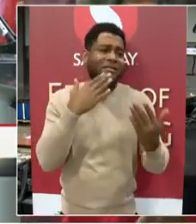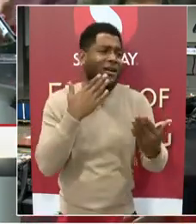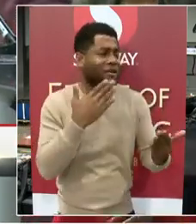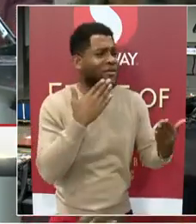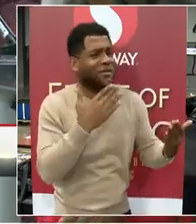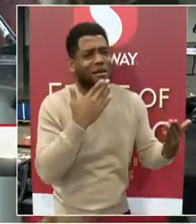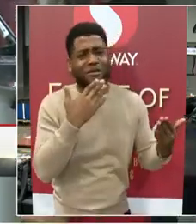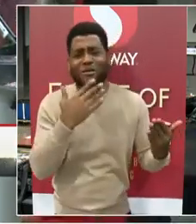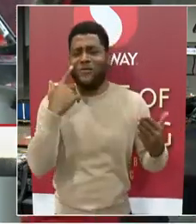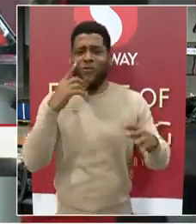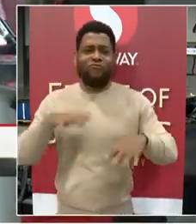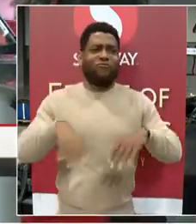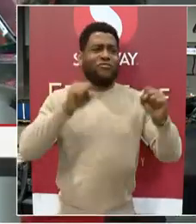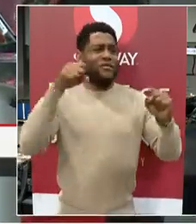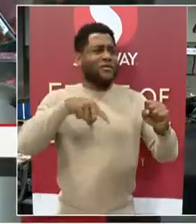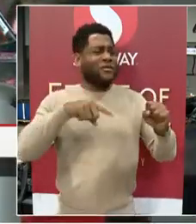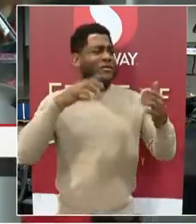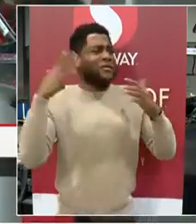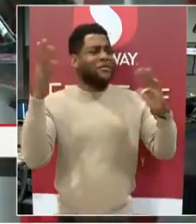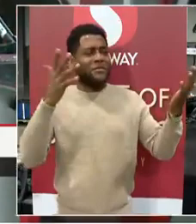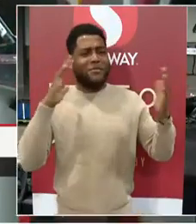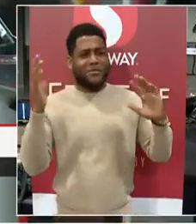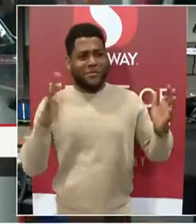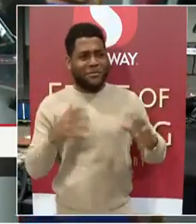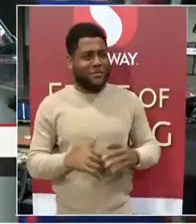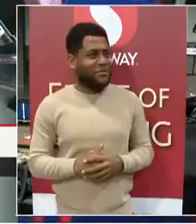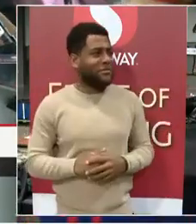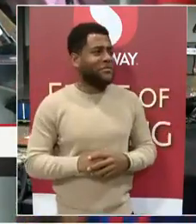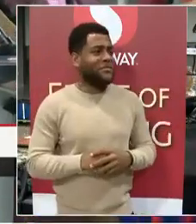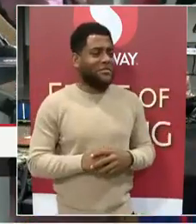Sheila. Thank you, Sheila. That's me.